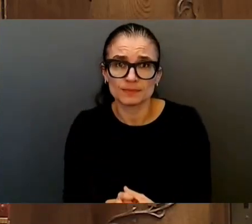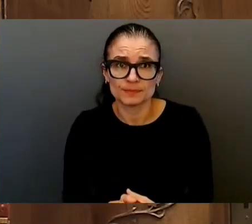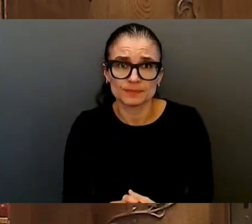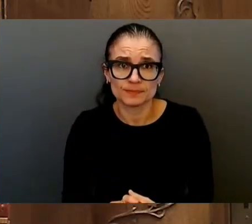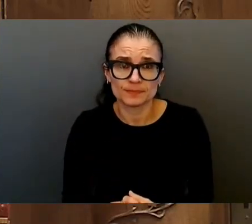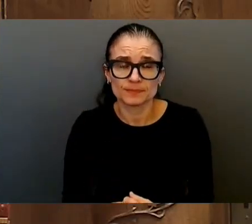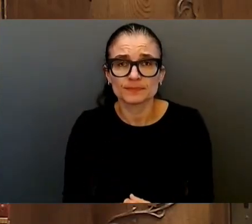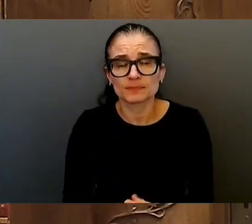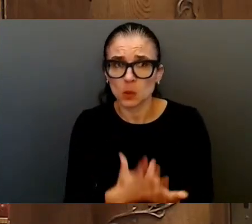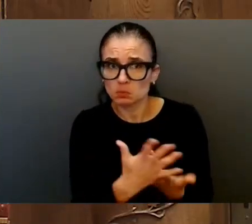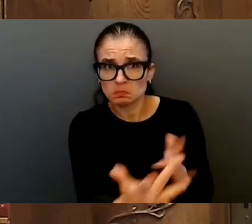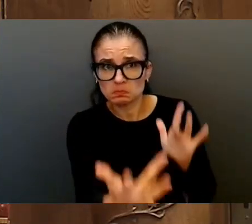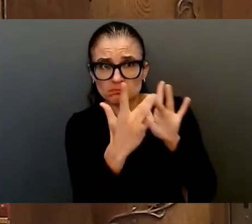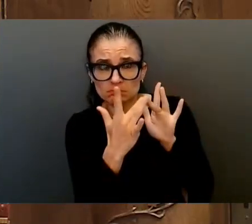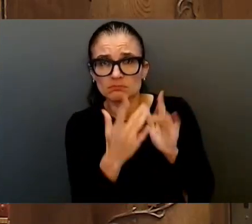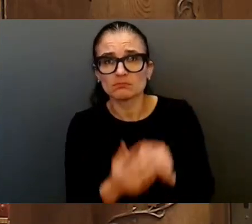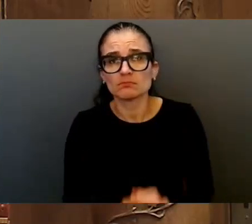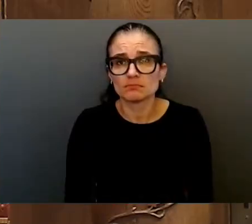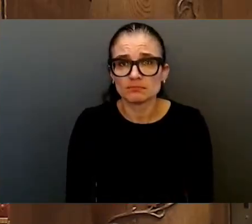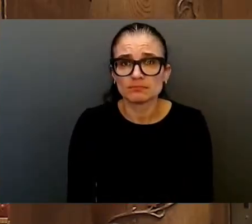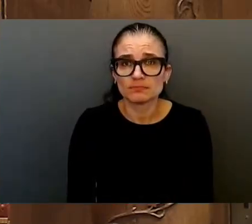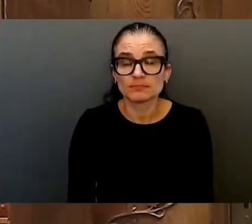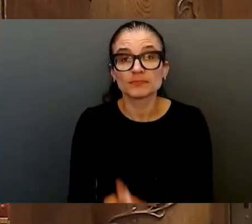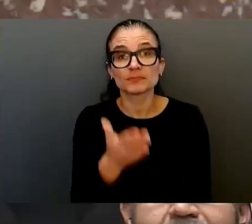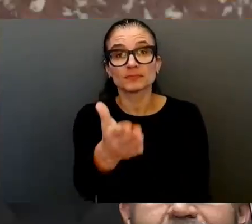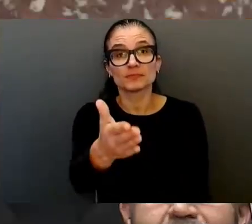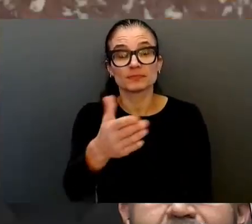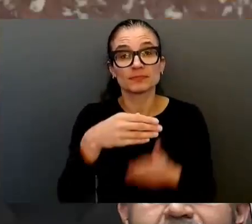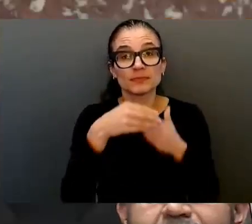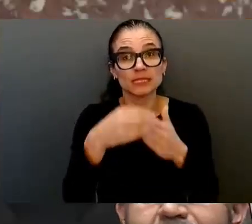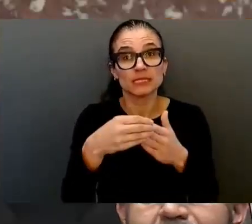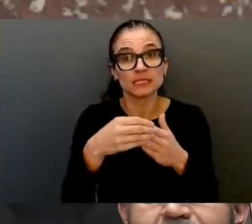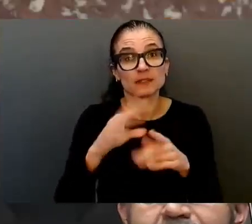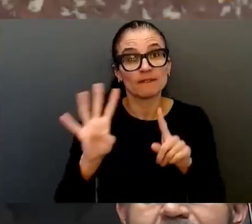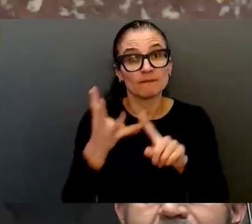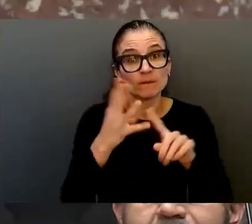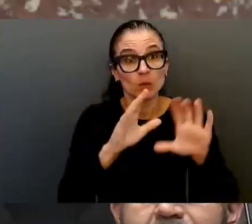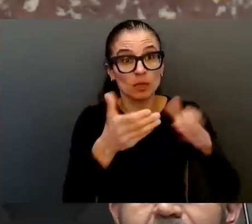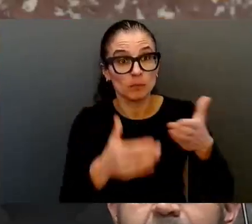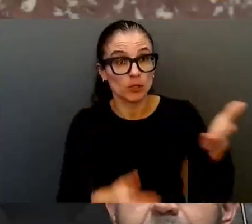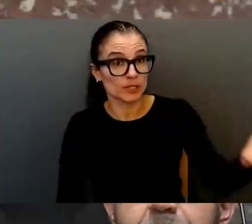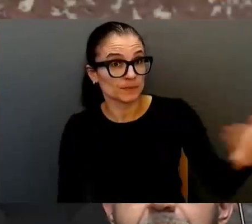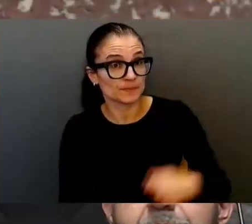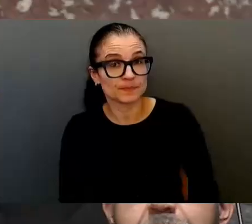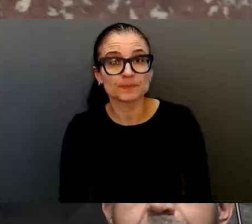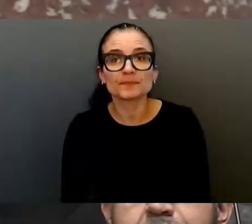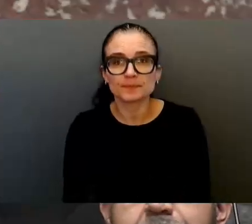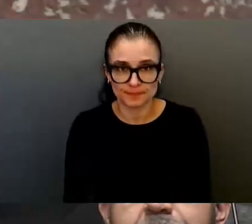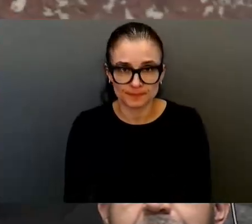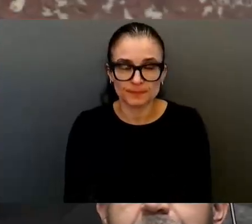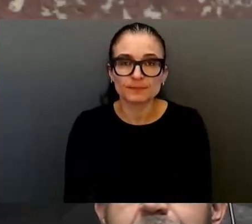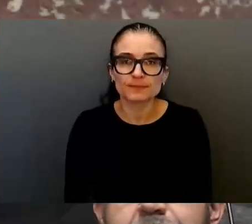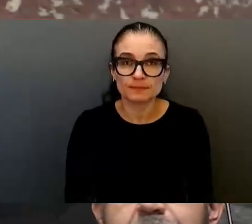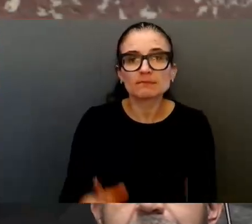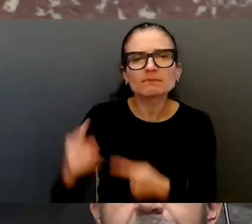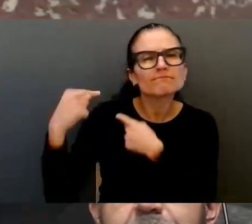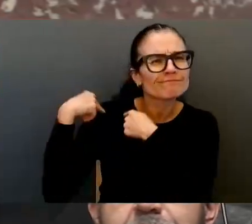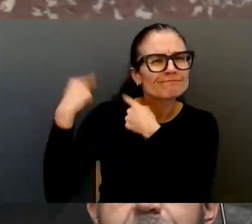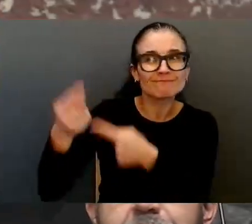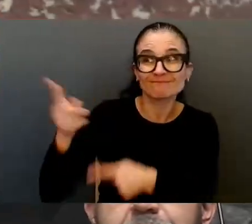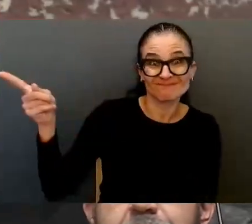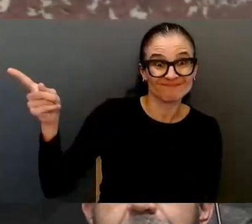Leader of the Fourth Party. Thank you, Mr. Speaker. Since the NDP formed government in